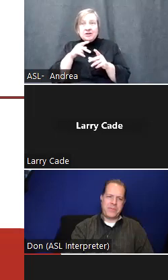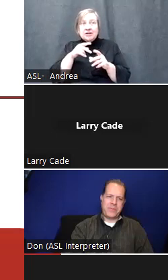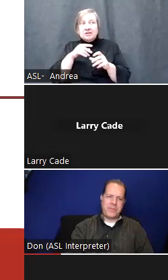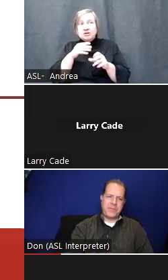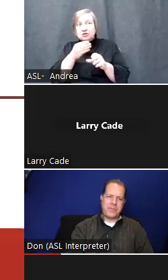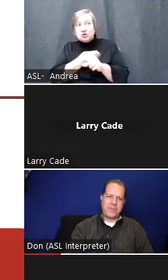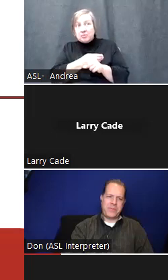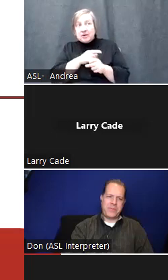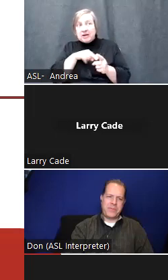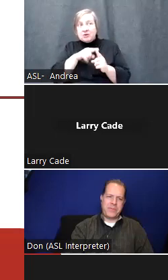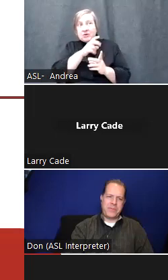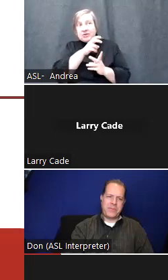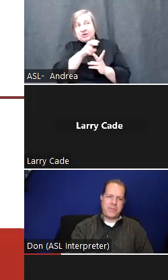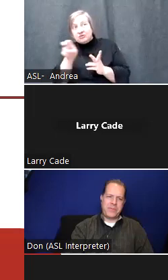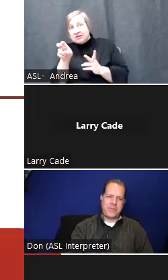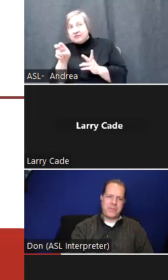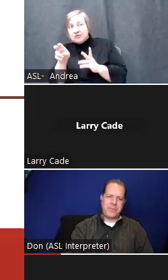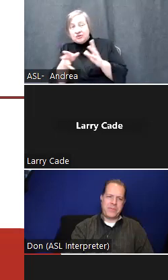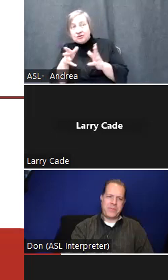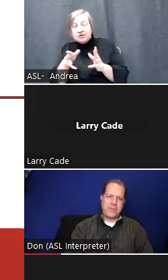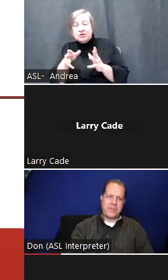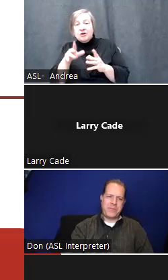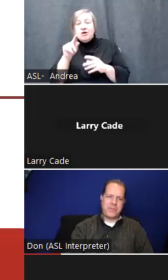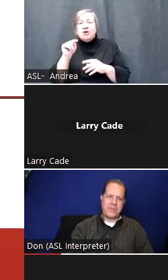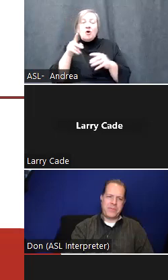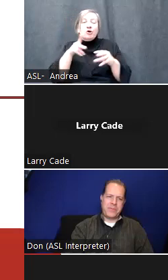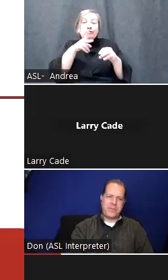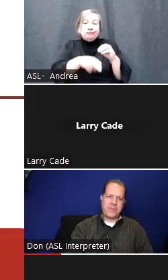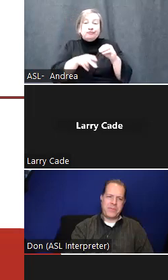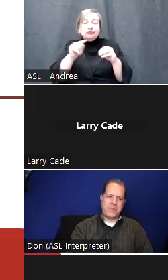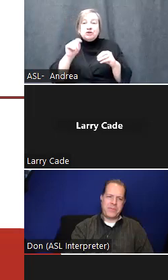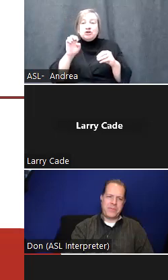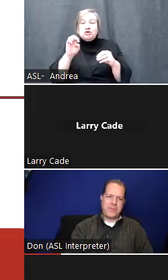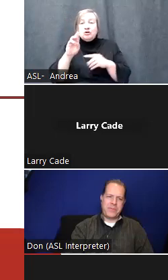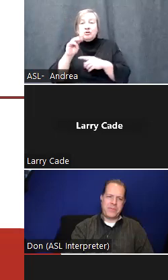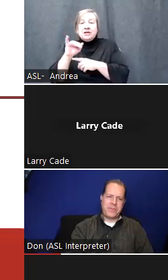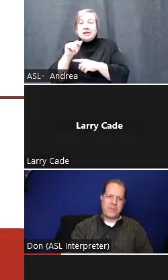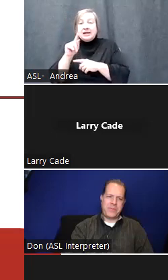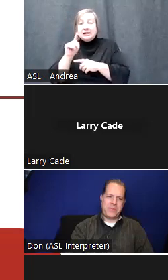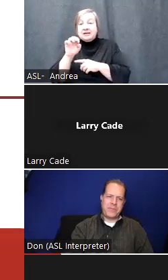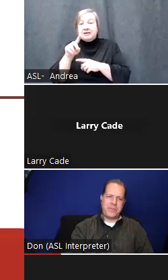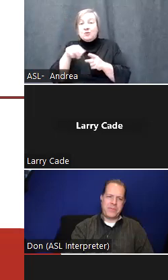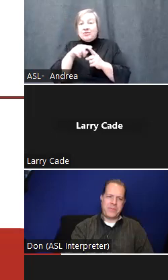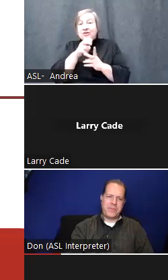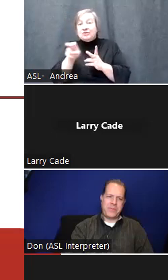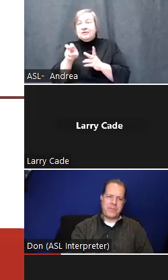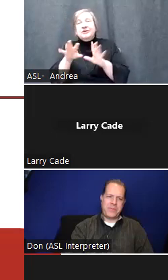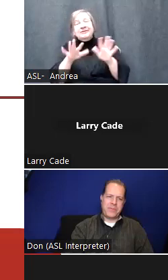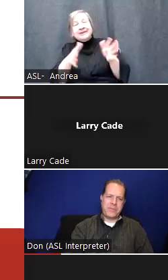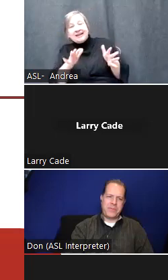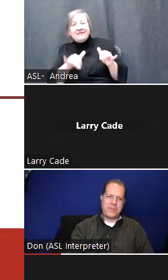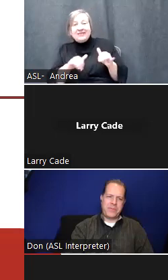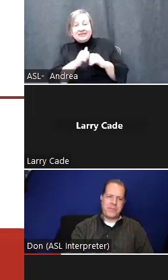and the answer is technically yes, that's how it should work. How it is kind of intended to work